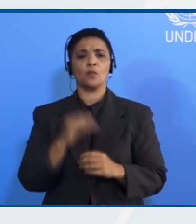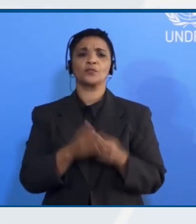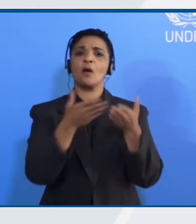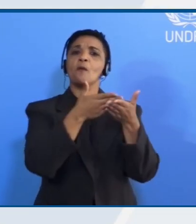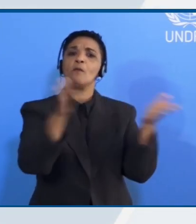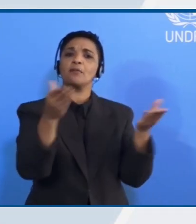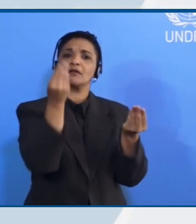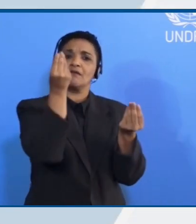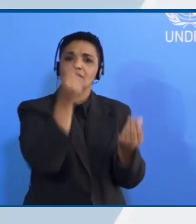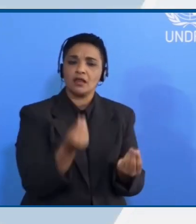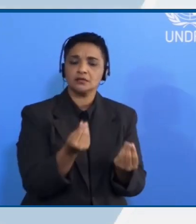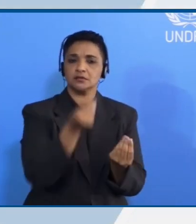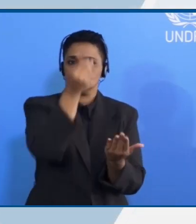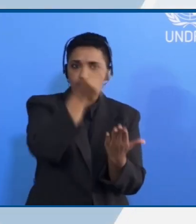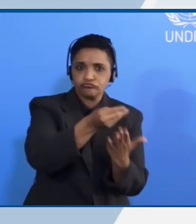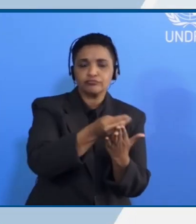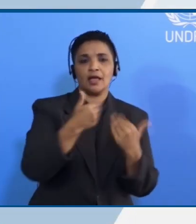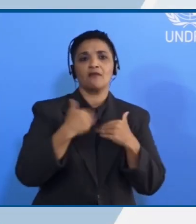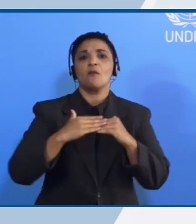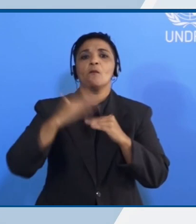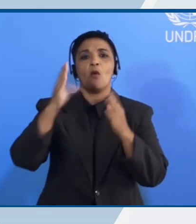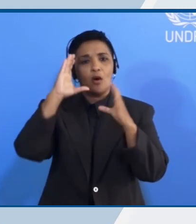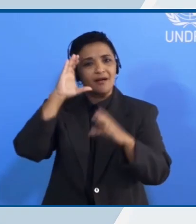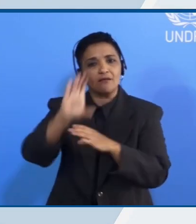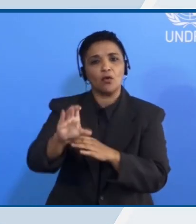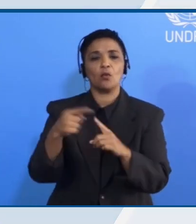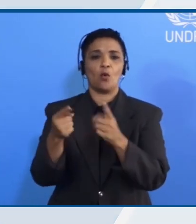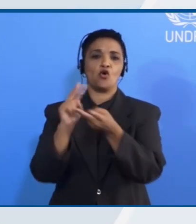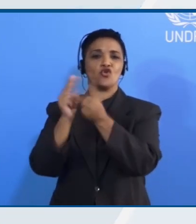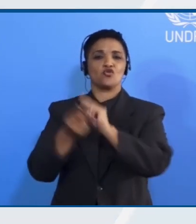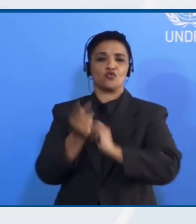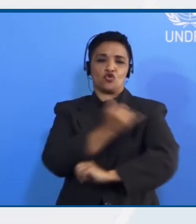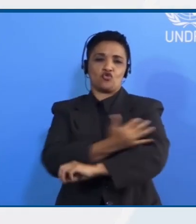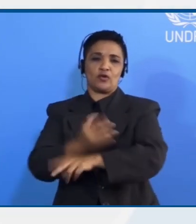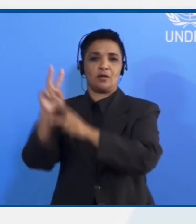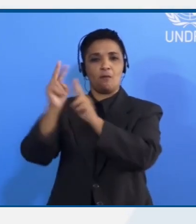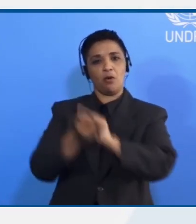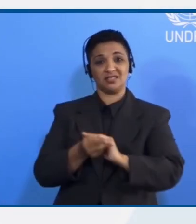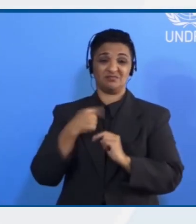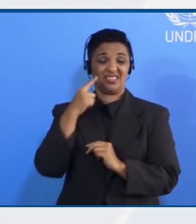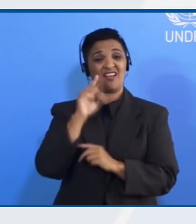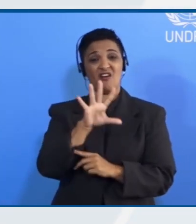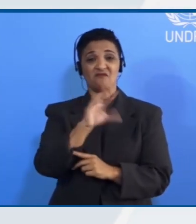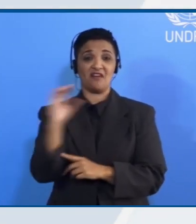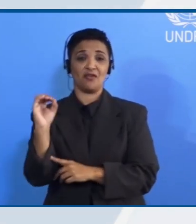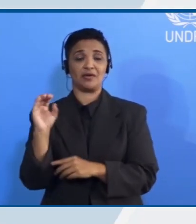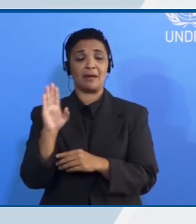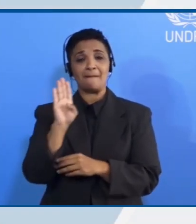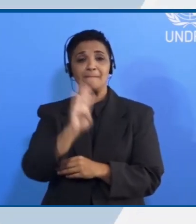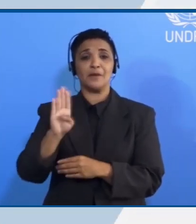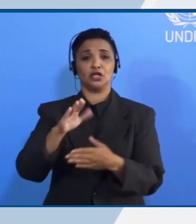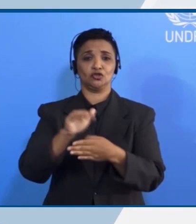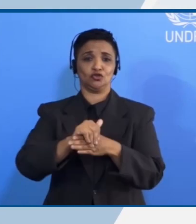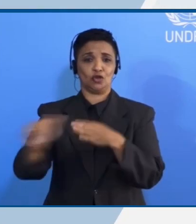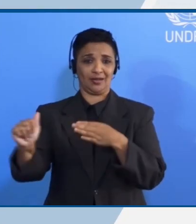level, we're having much more investment in green bonds. I mean, we're talking about over $500 billion in